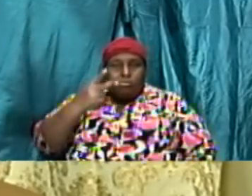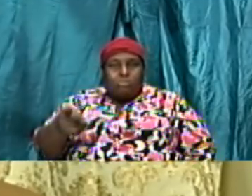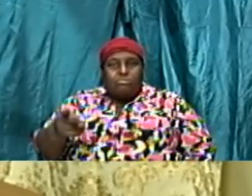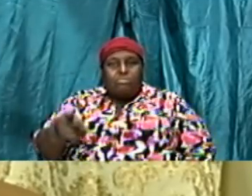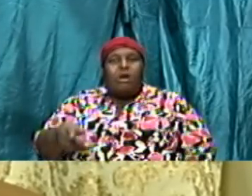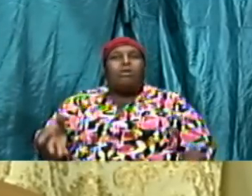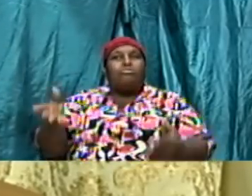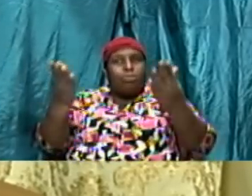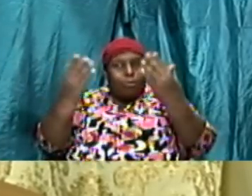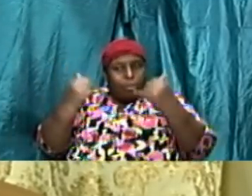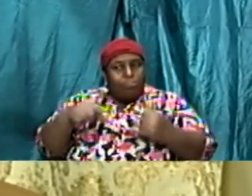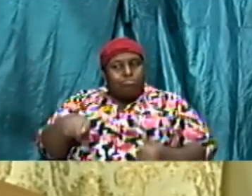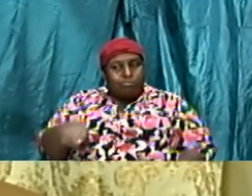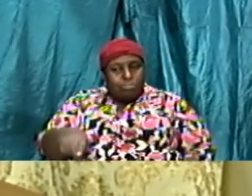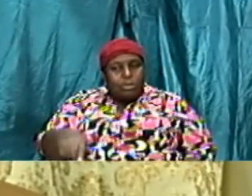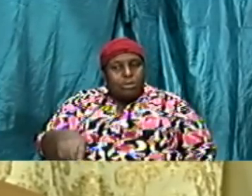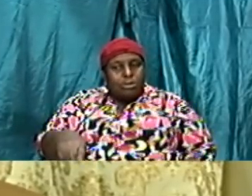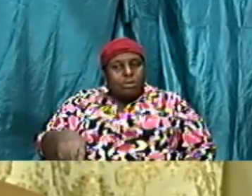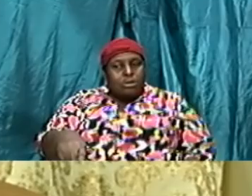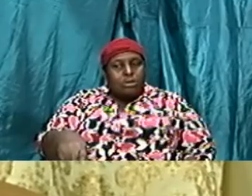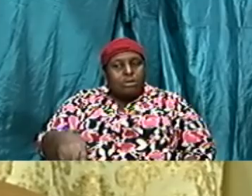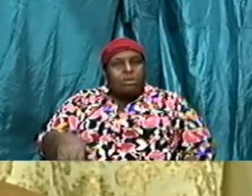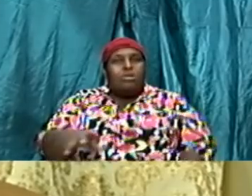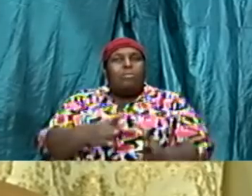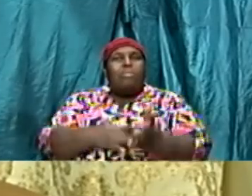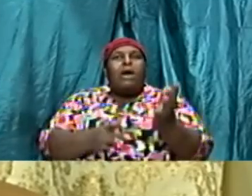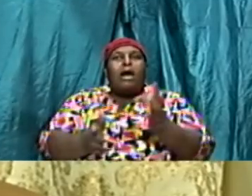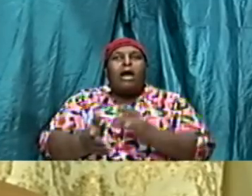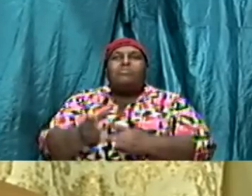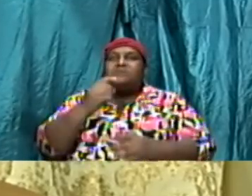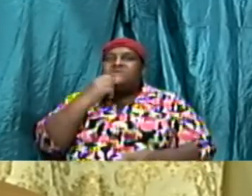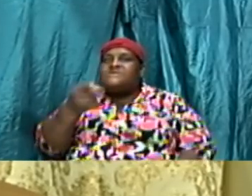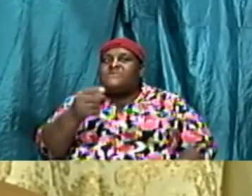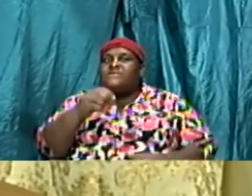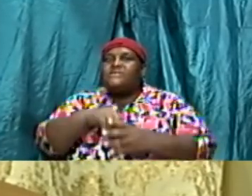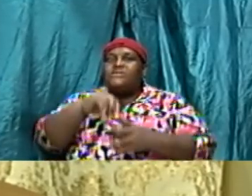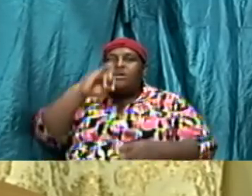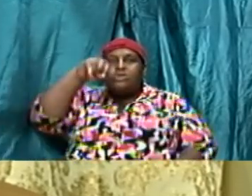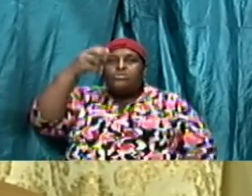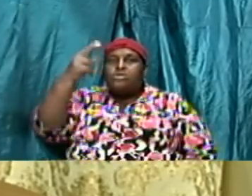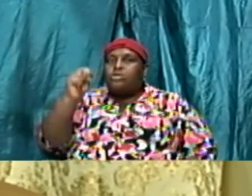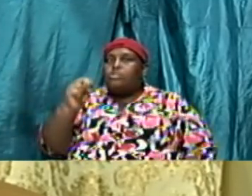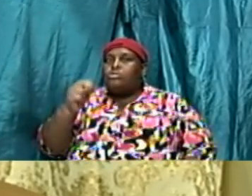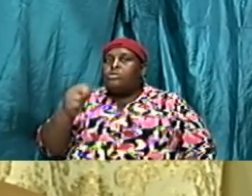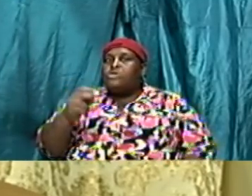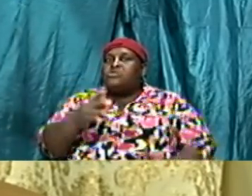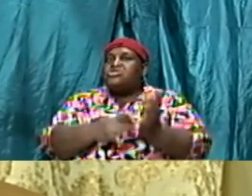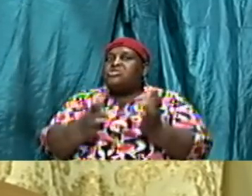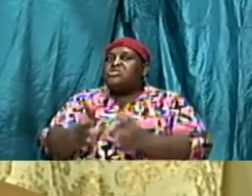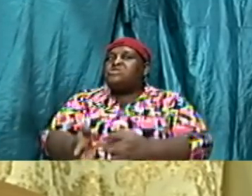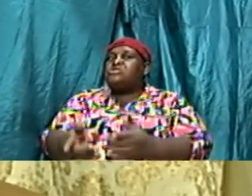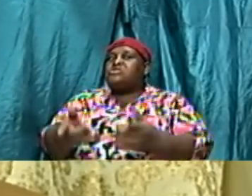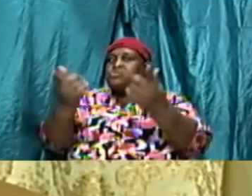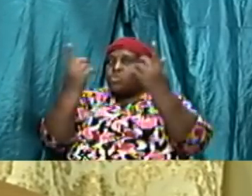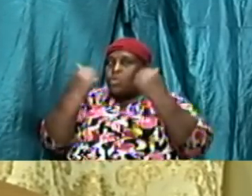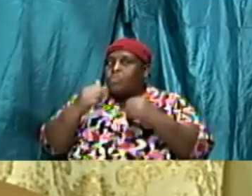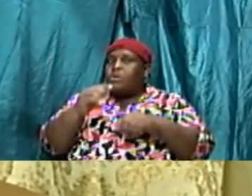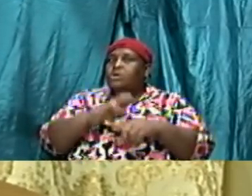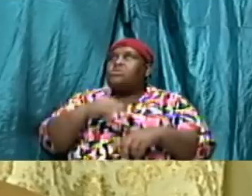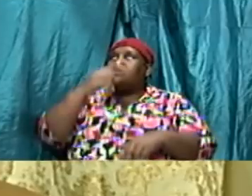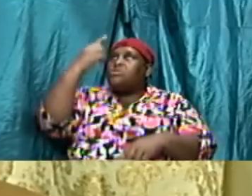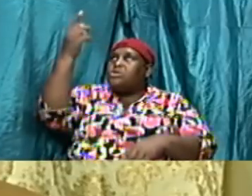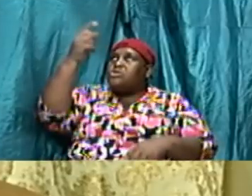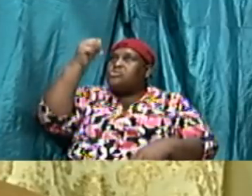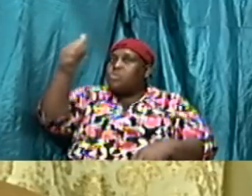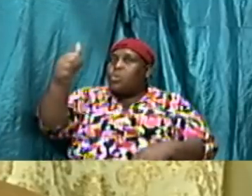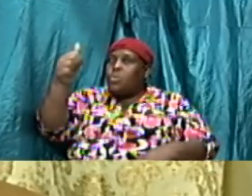scene. The one of the Bible said in St. John that he came unto his own, and his own received him not. But as many